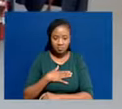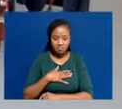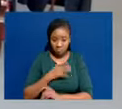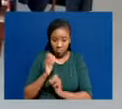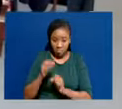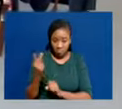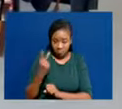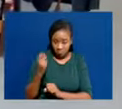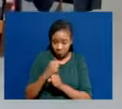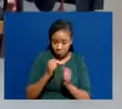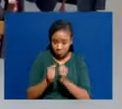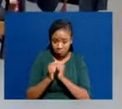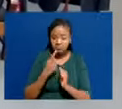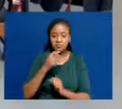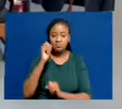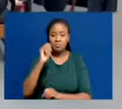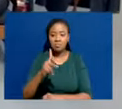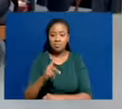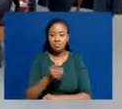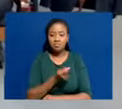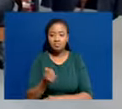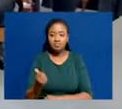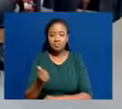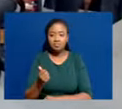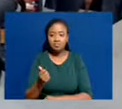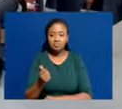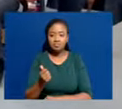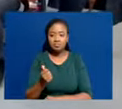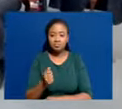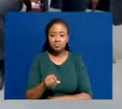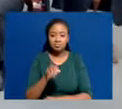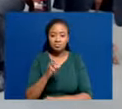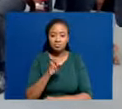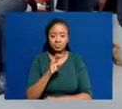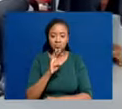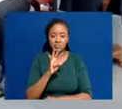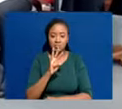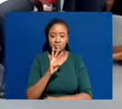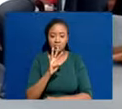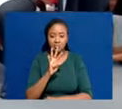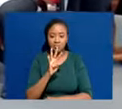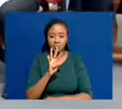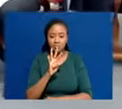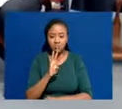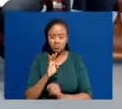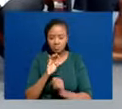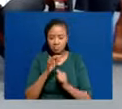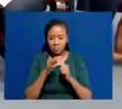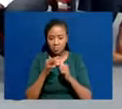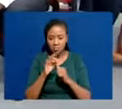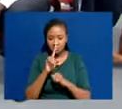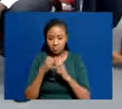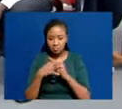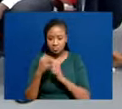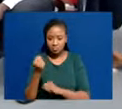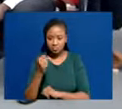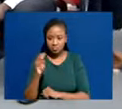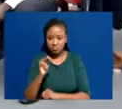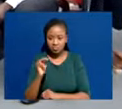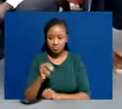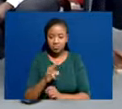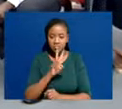And we said, okay, pay 40 million a month. I've paid 120 million so far. Out of 185? Out of 185. She gave me drugs worth